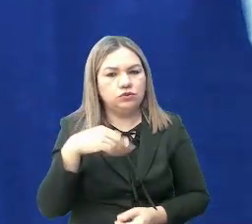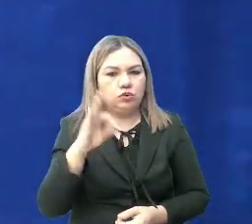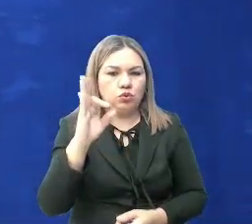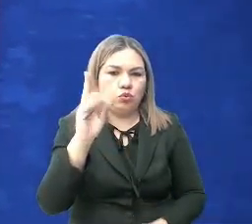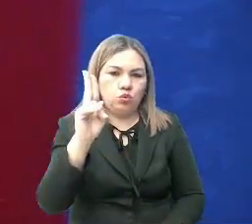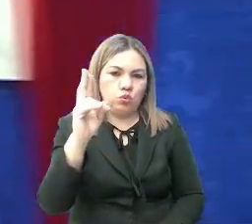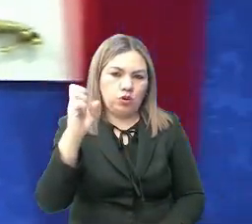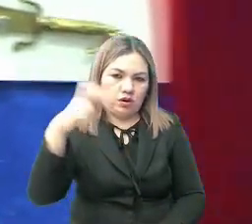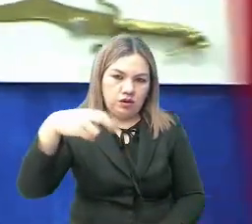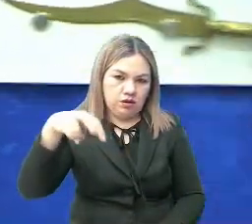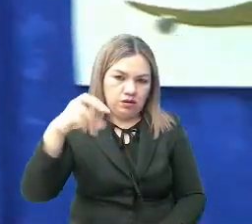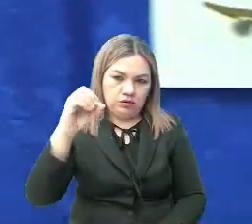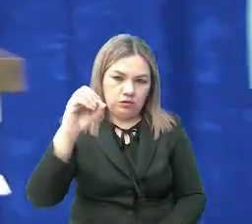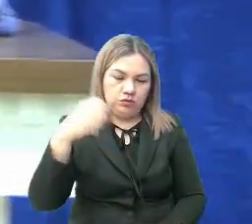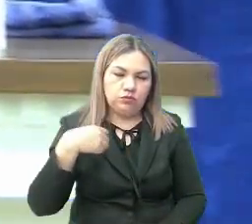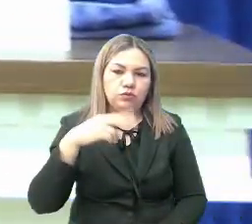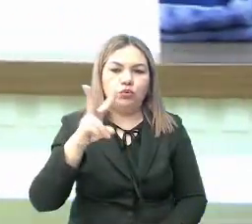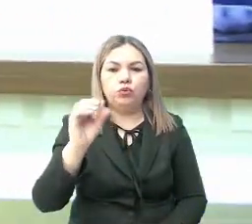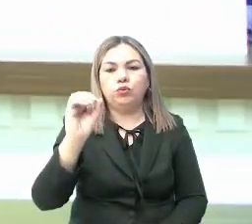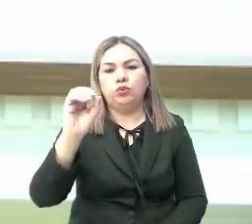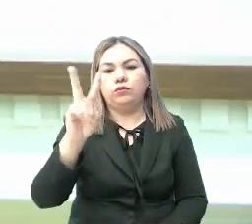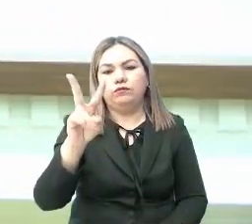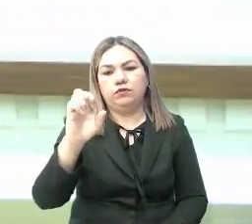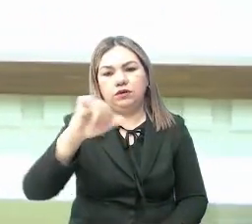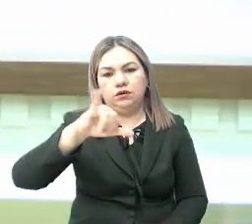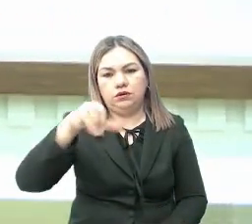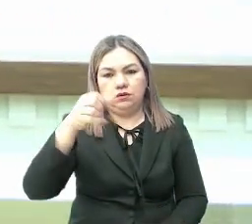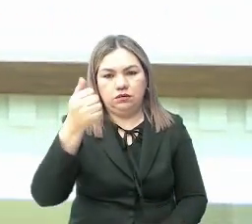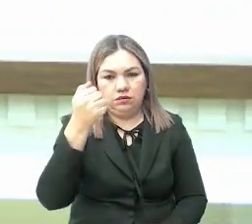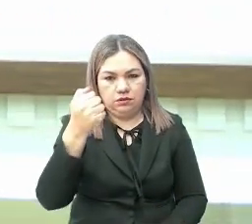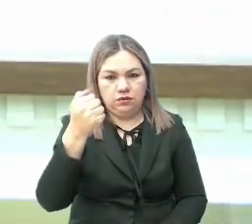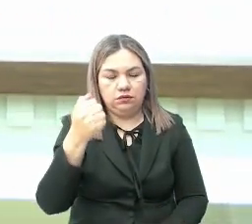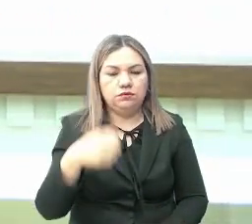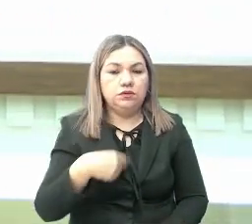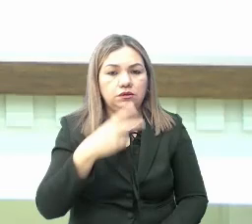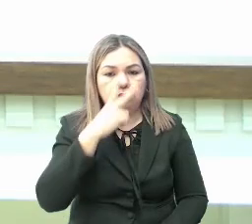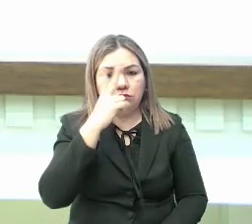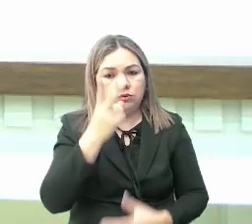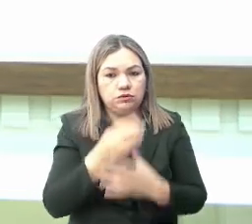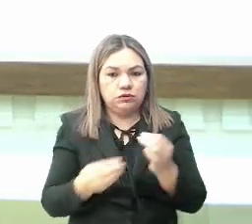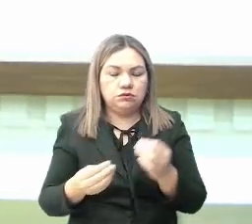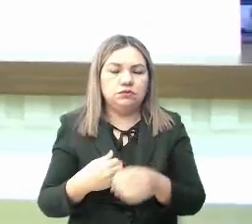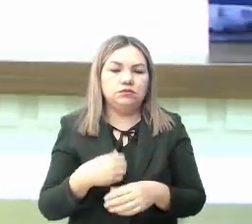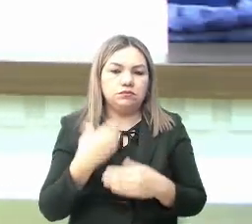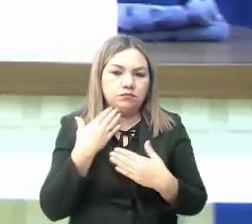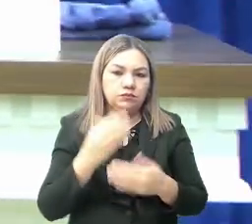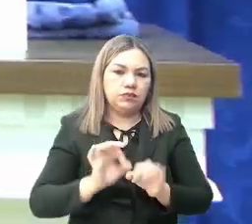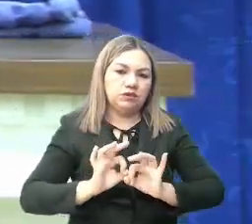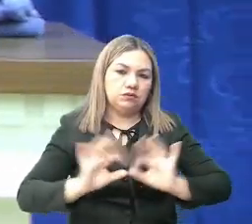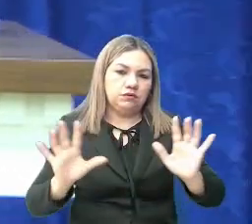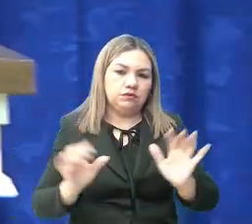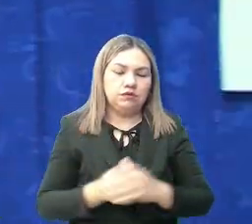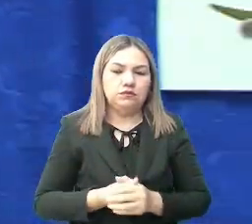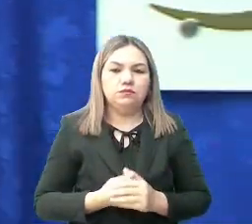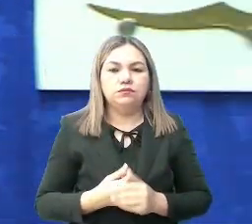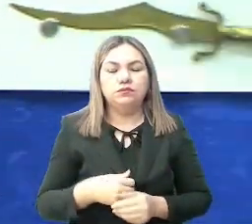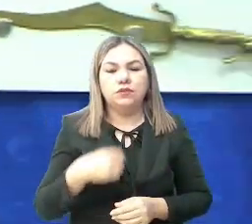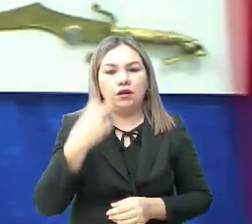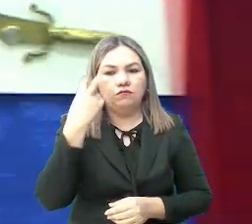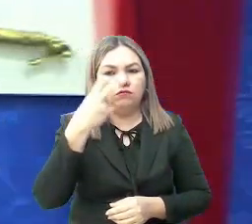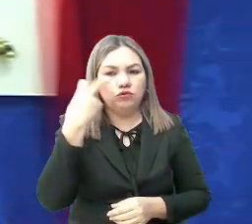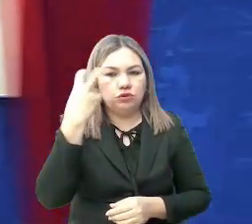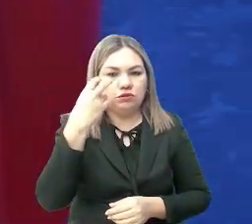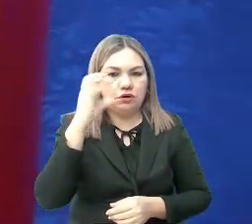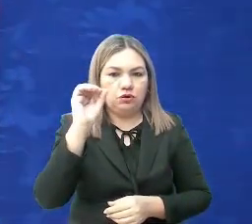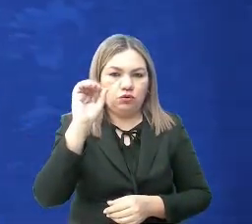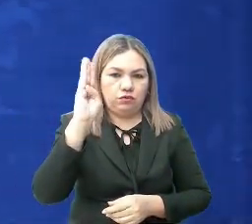not owners of the sheep. The sheep choose where they want to go. But something that the